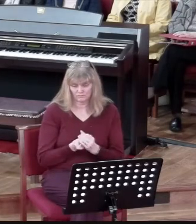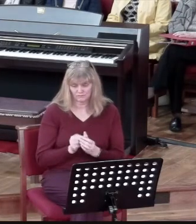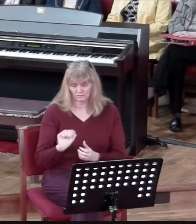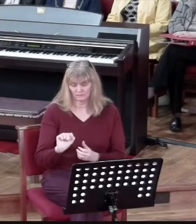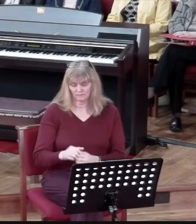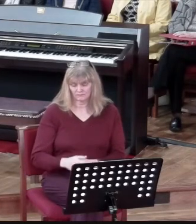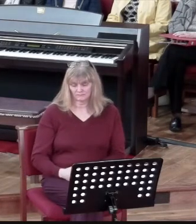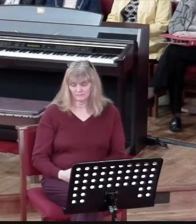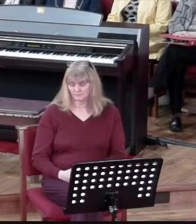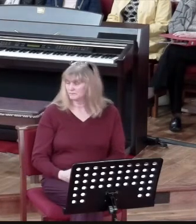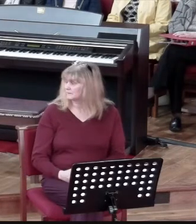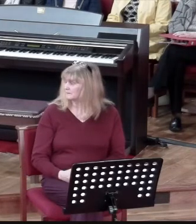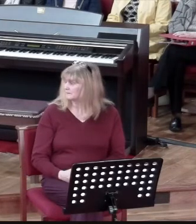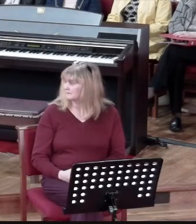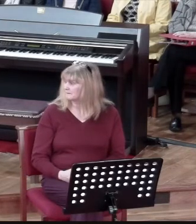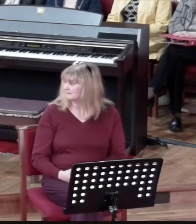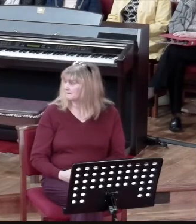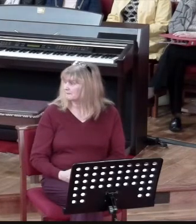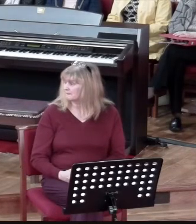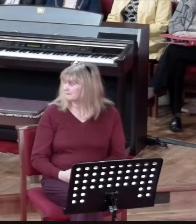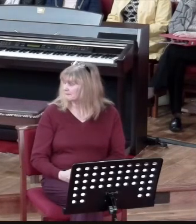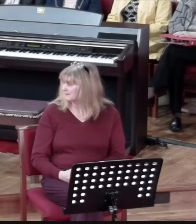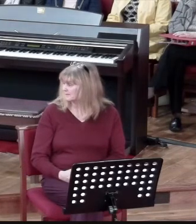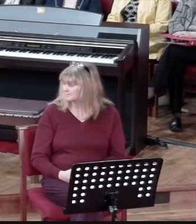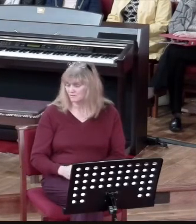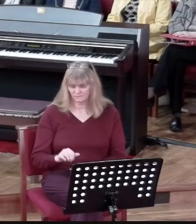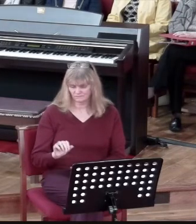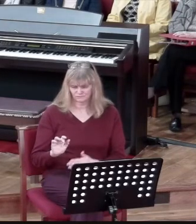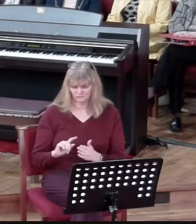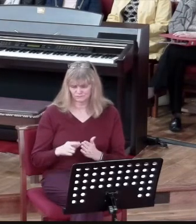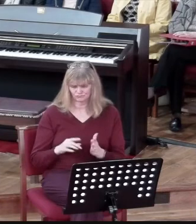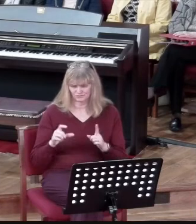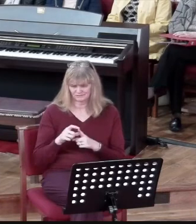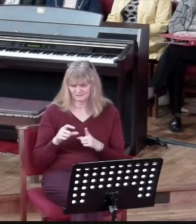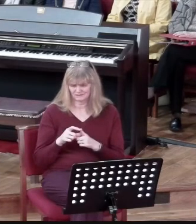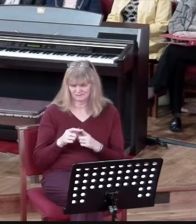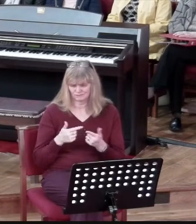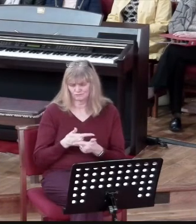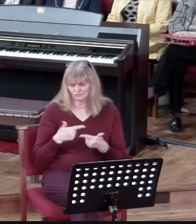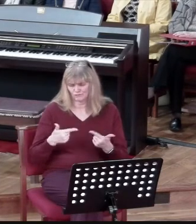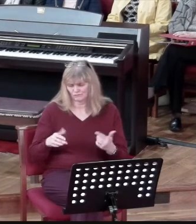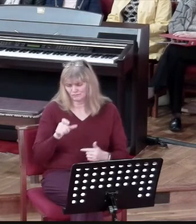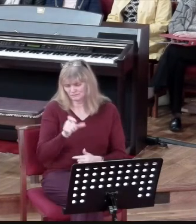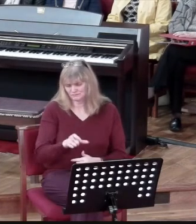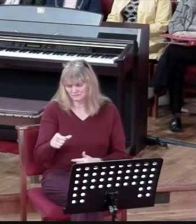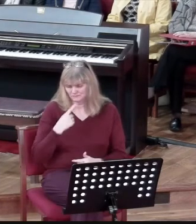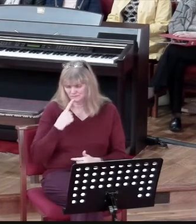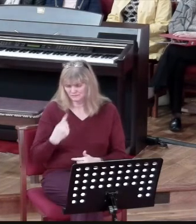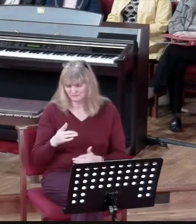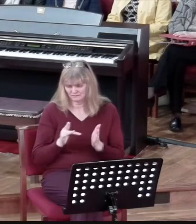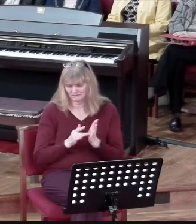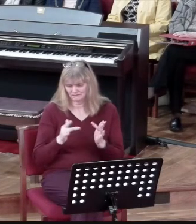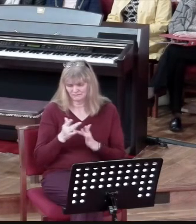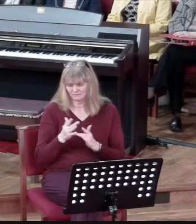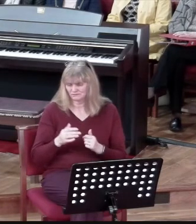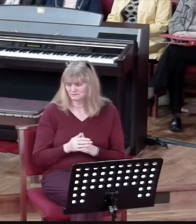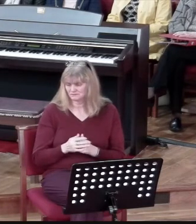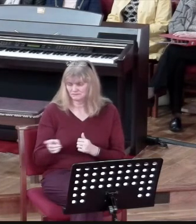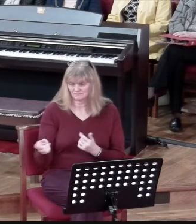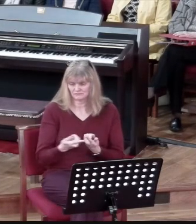for the disciples at that time, that was for us as well. So if we know Jesus, and he's our